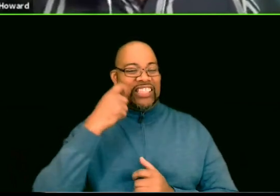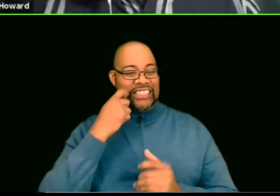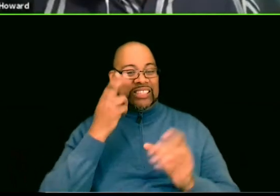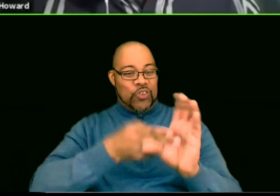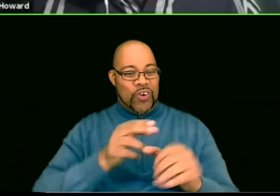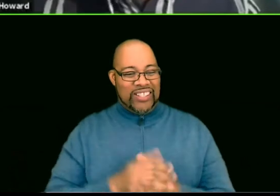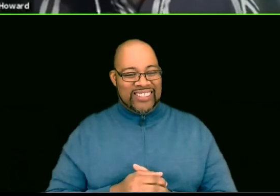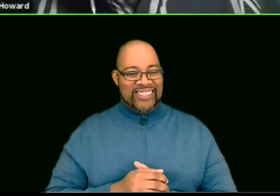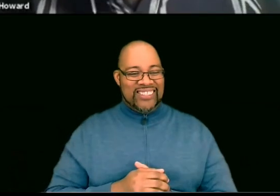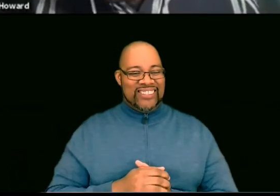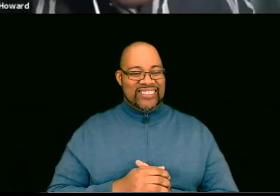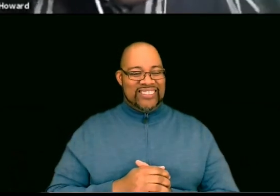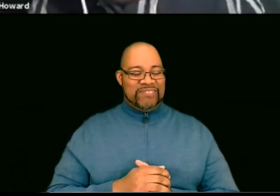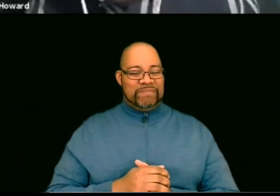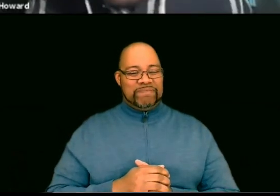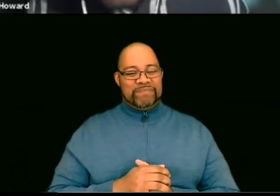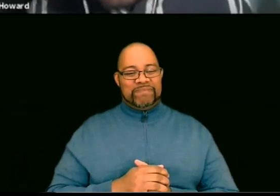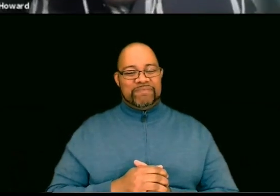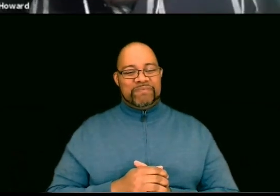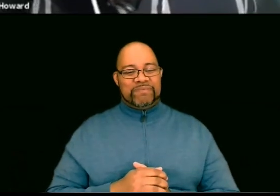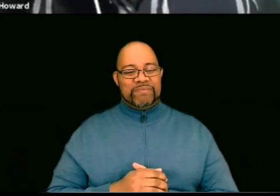Tara just came back up.